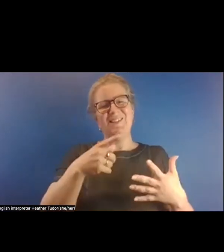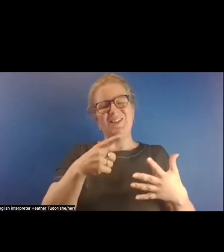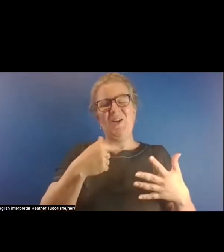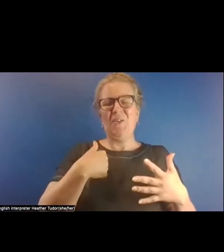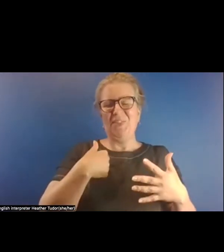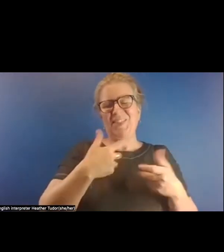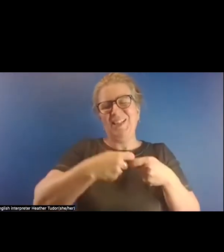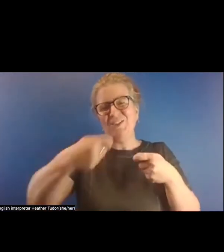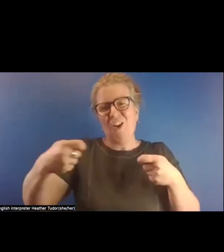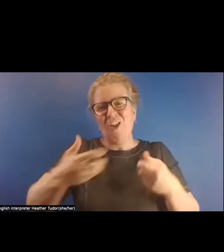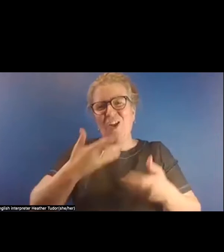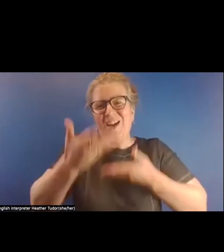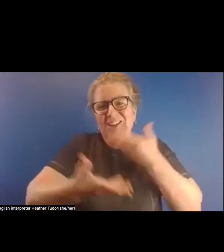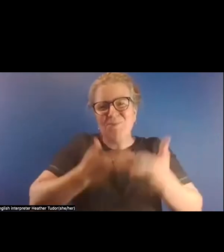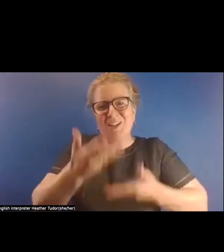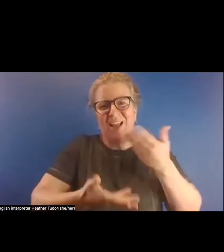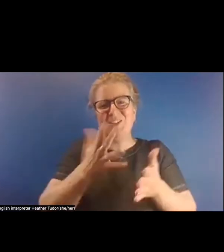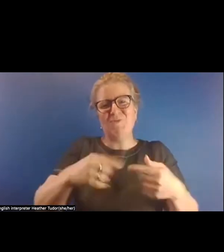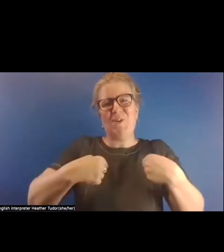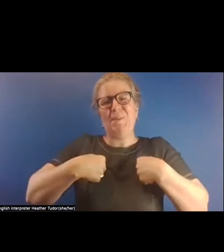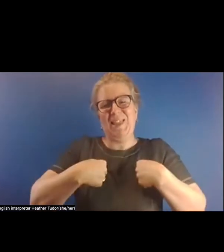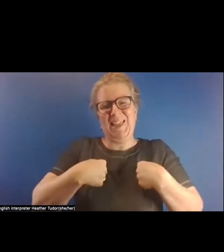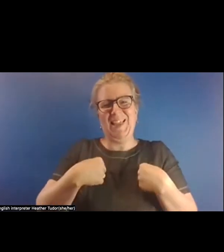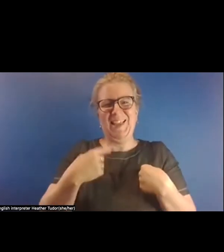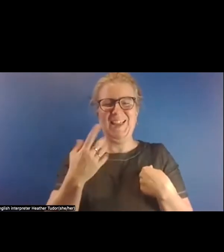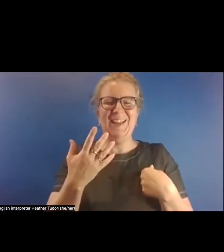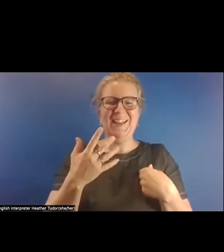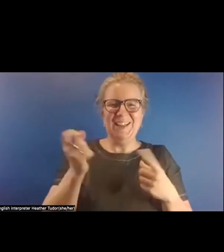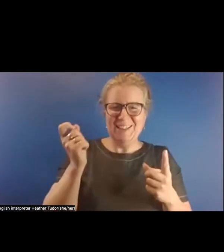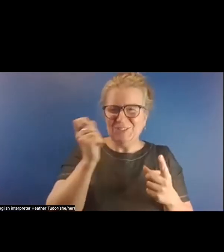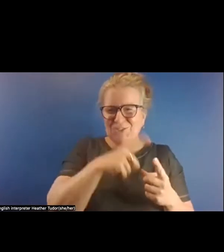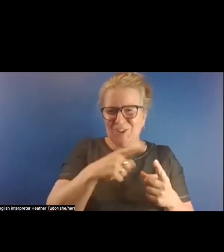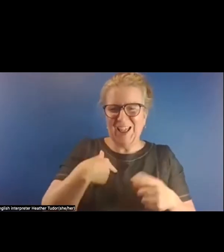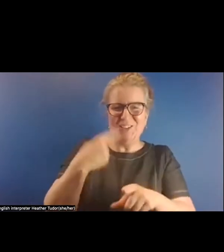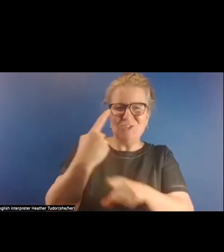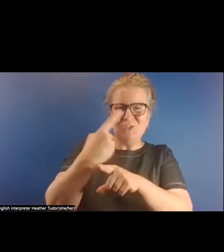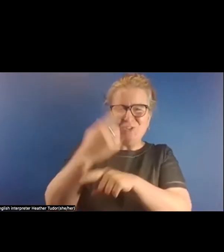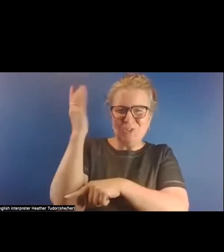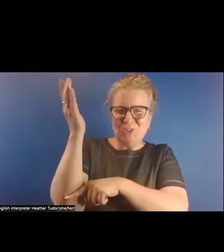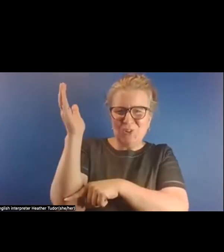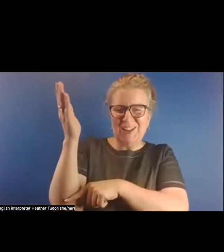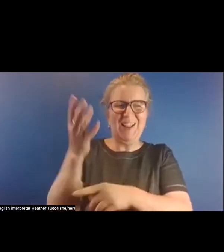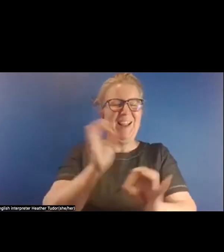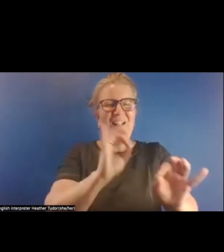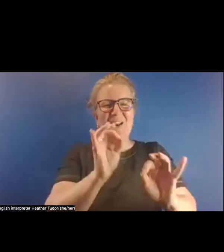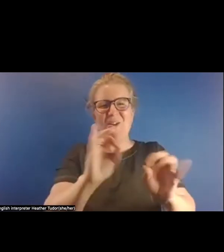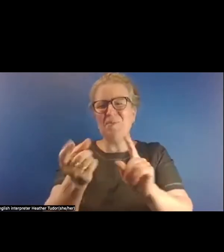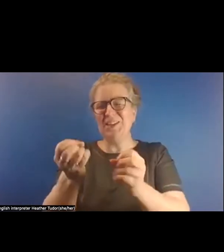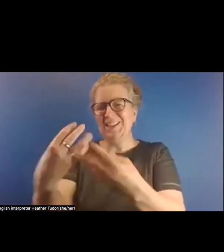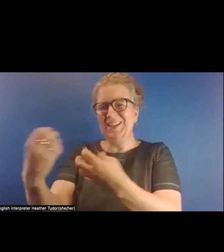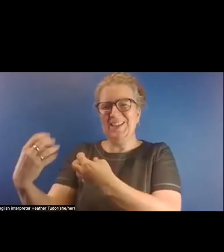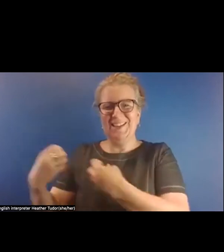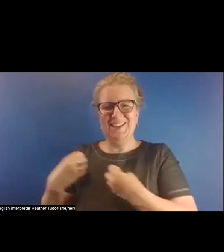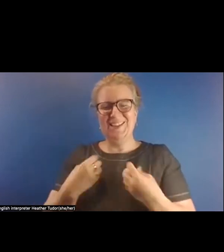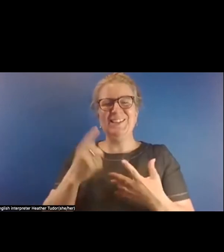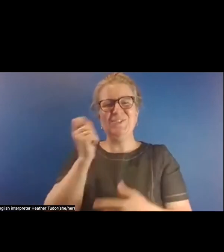thing. It's so strange to not hear like anything else but yourself. So yeah, I'll